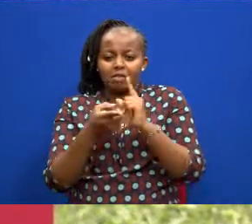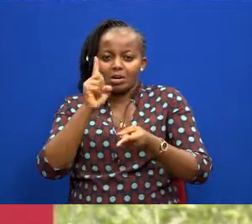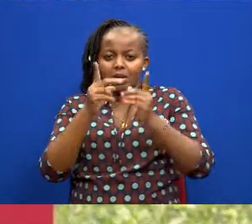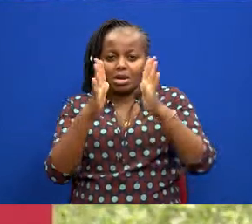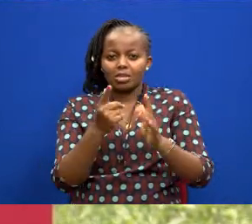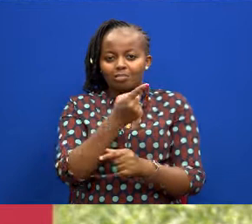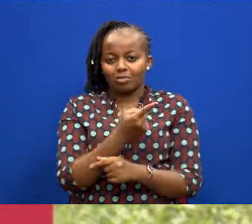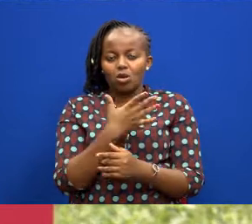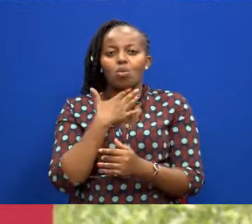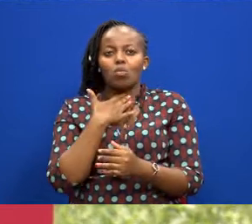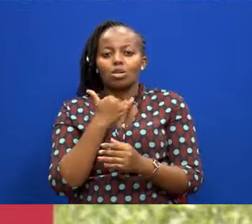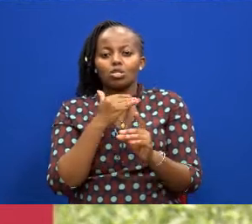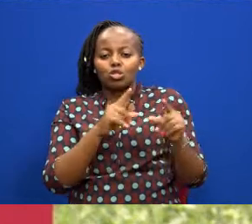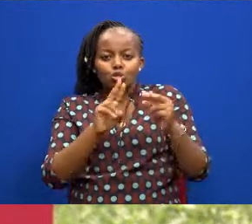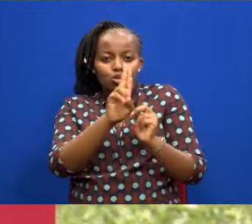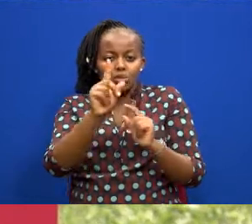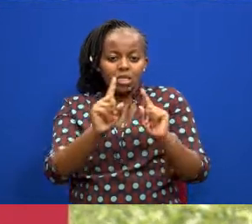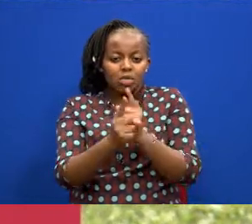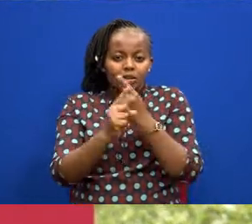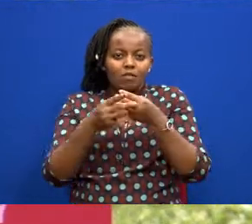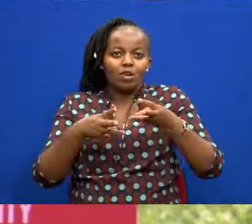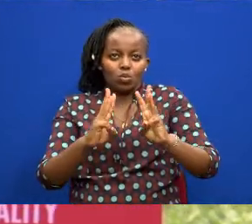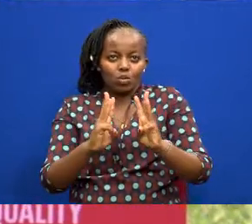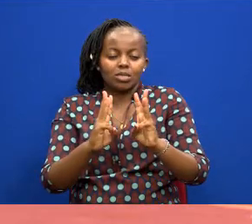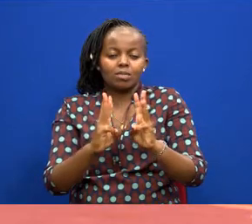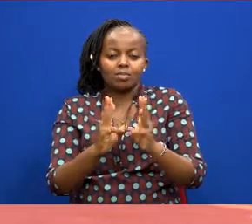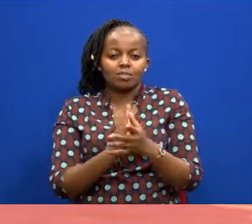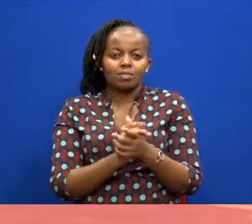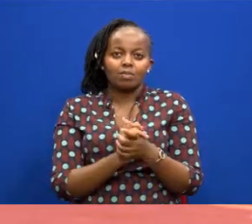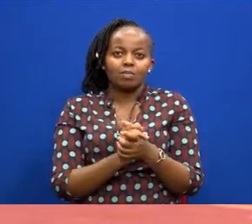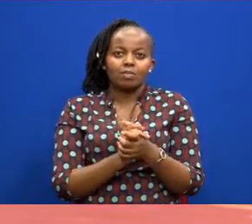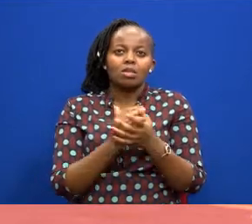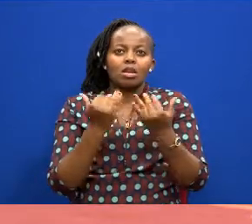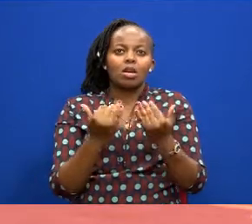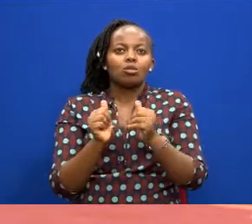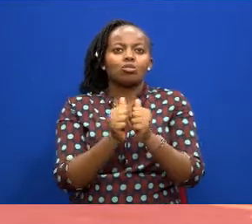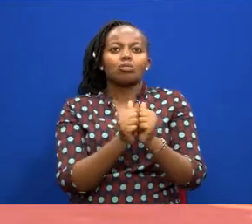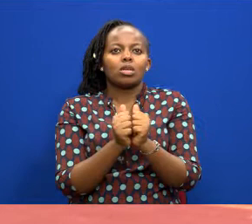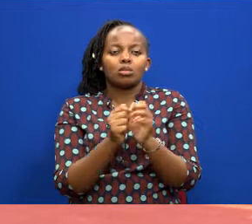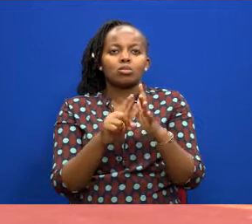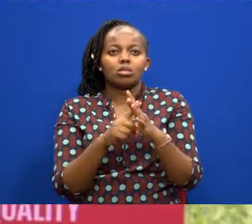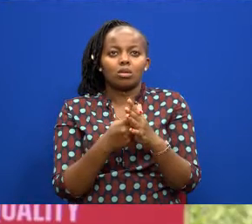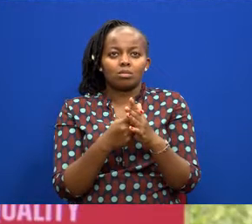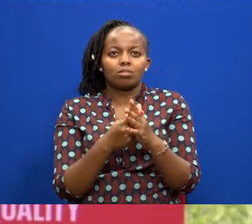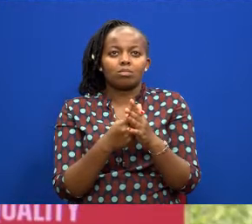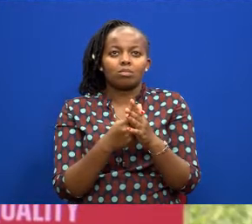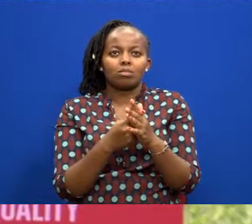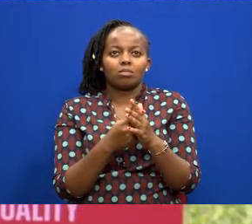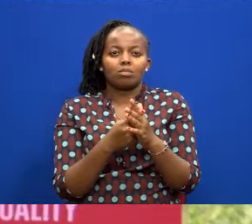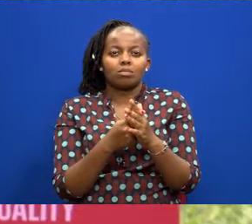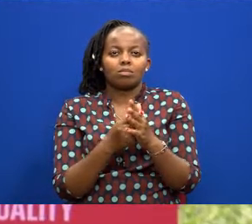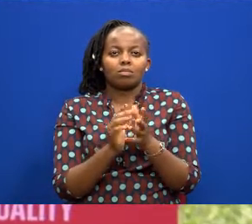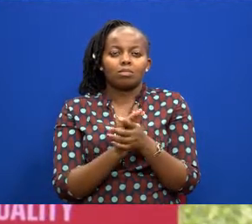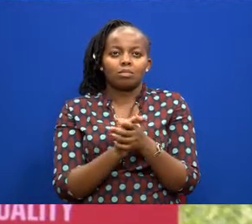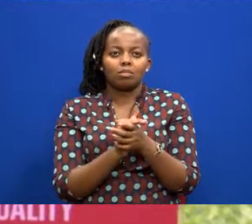we're going to apply different techniques that will work well for them. So to get us on for